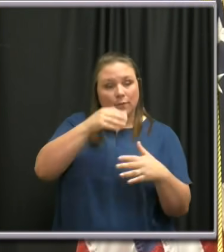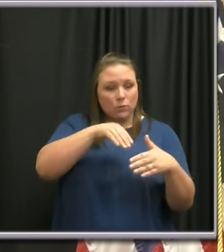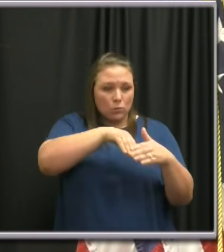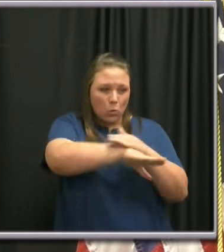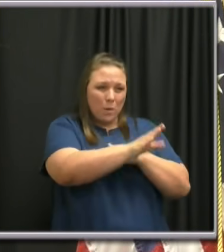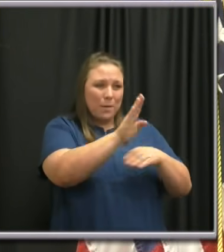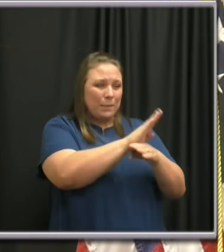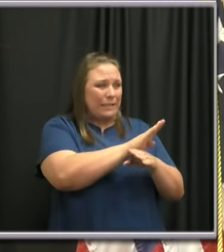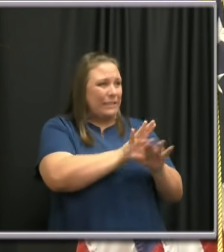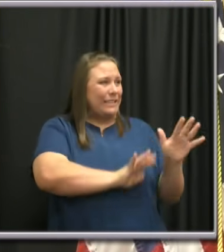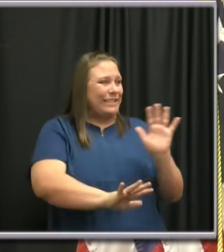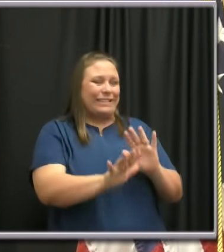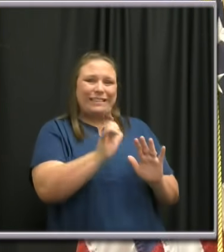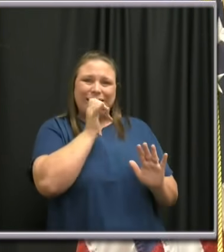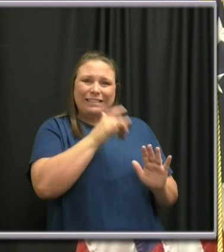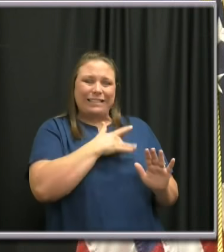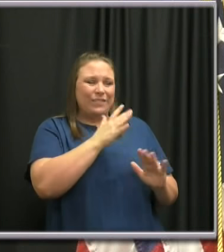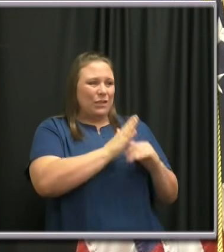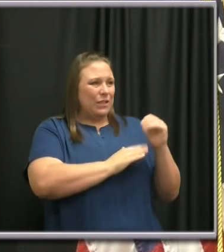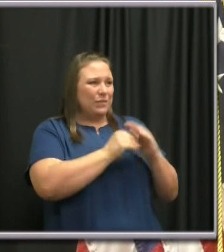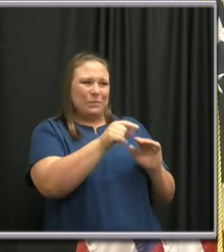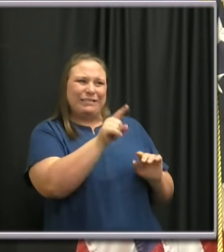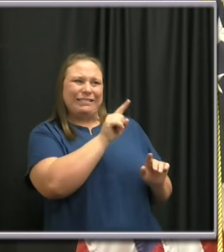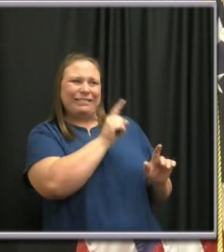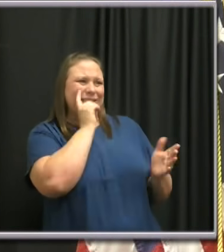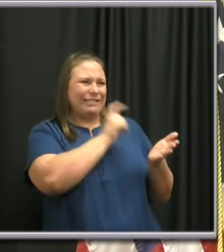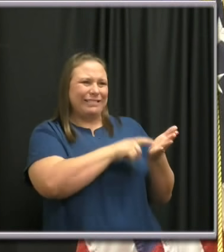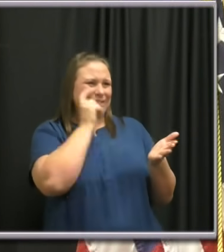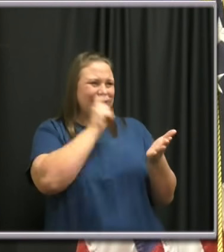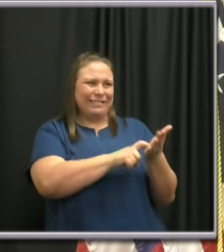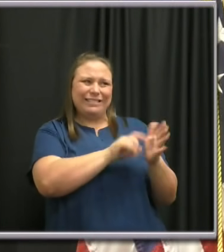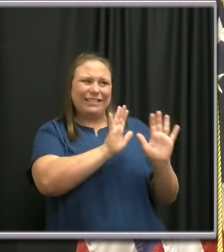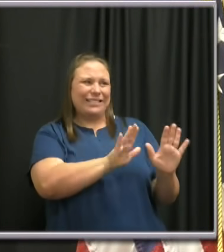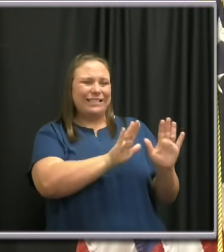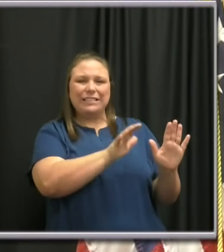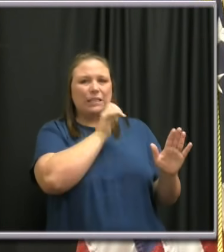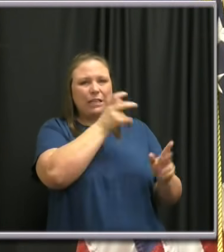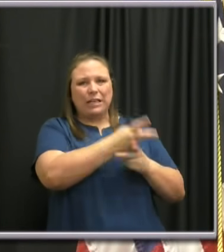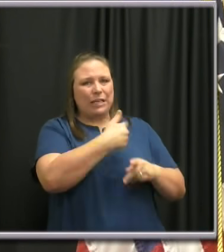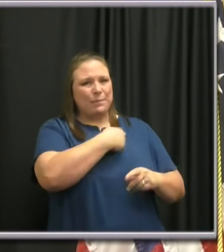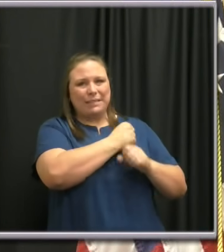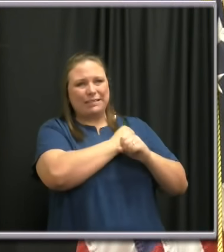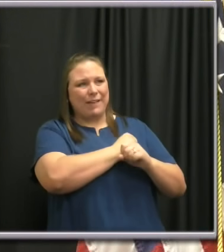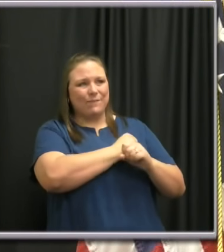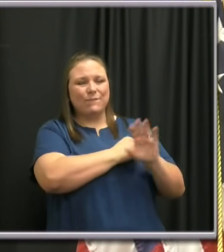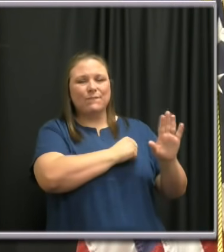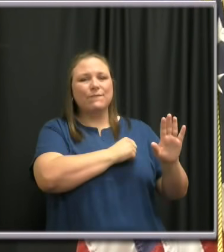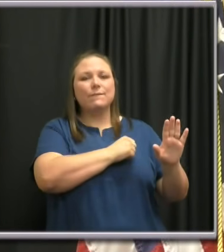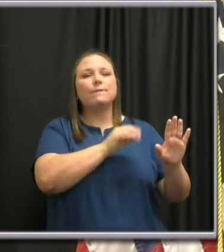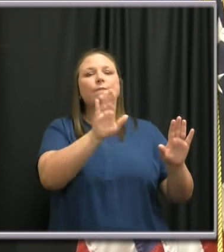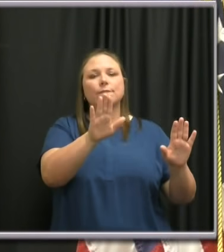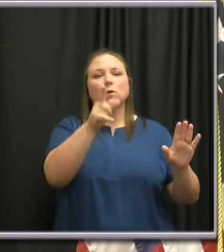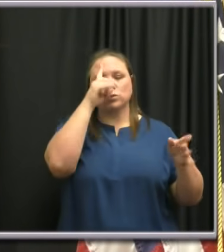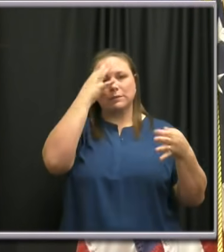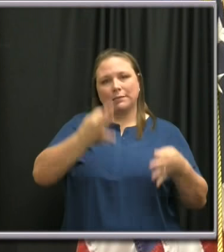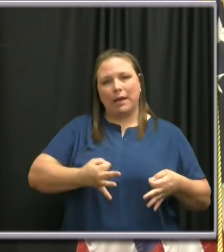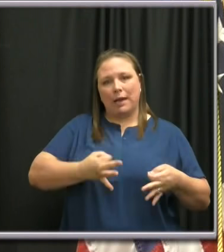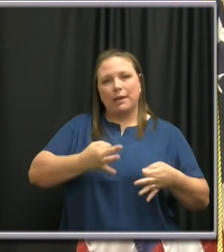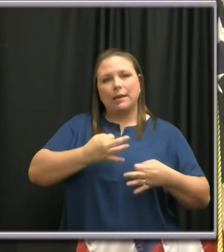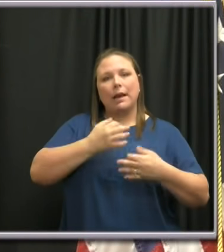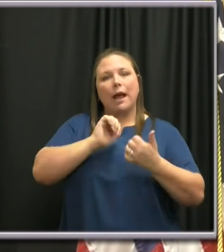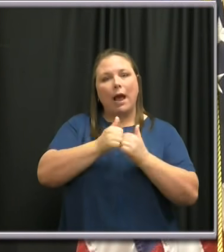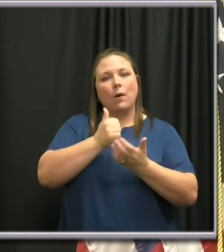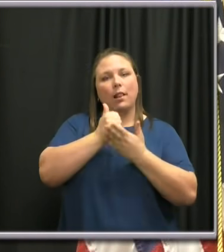business and you don't feel comfortable that they've done the things that they need to do to keep you safe, then you have a decision to make. But